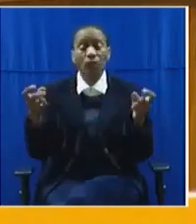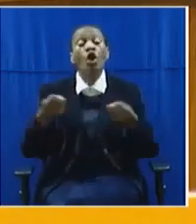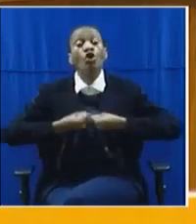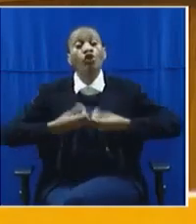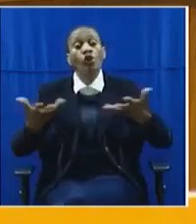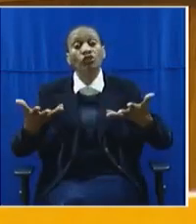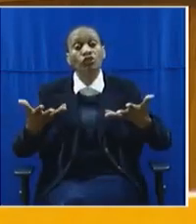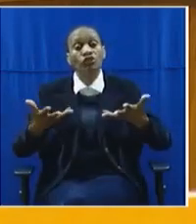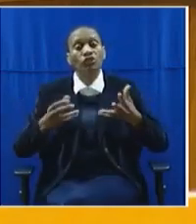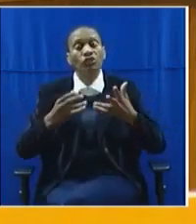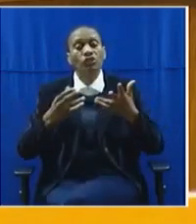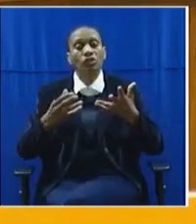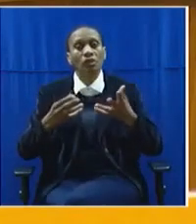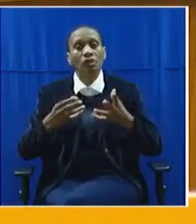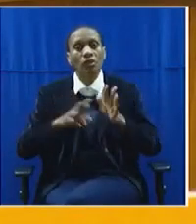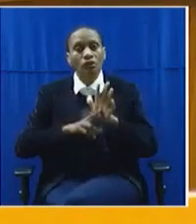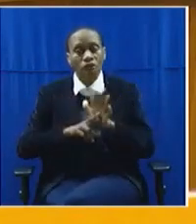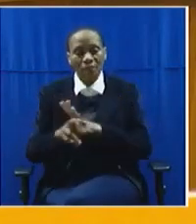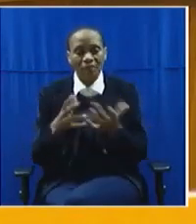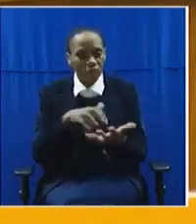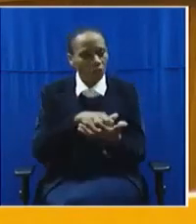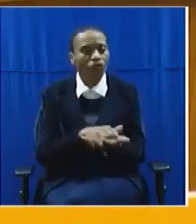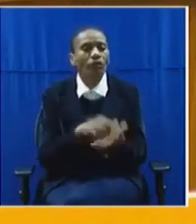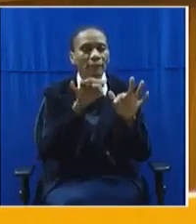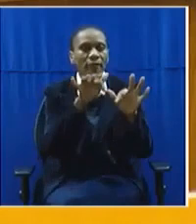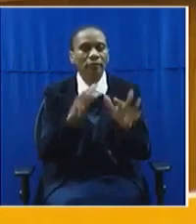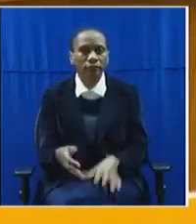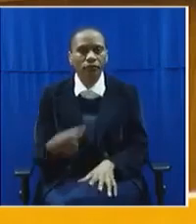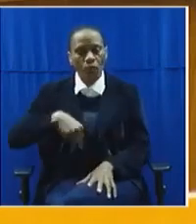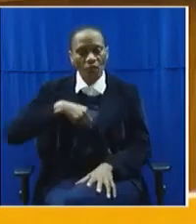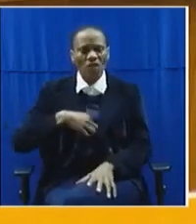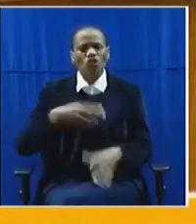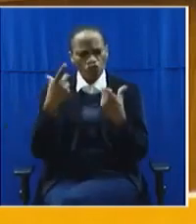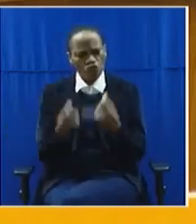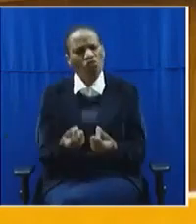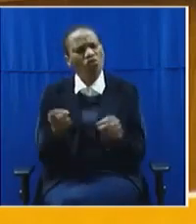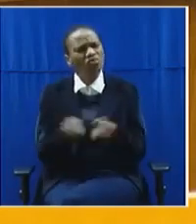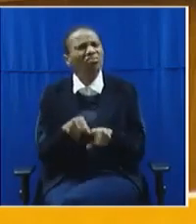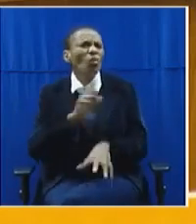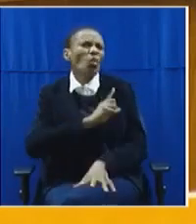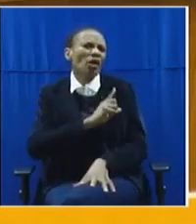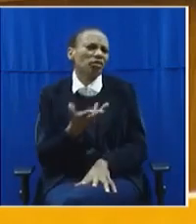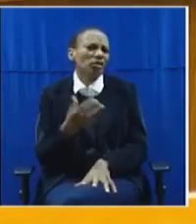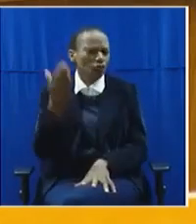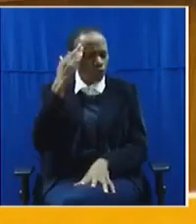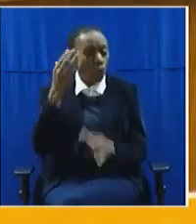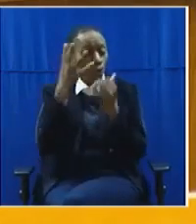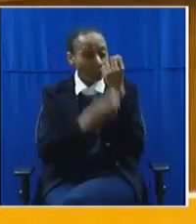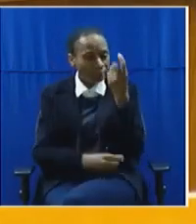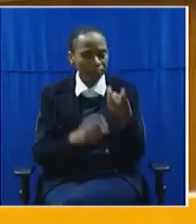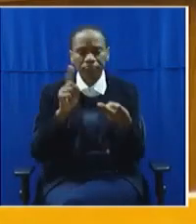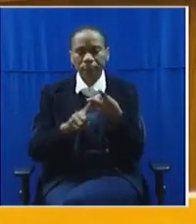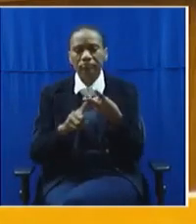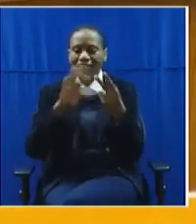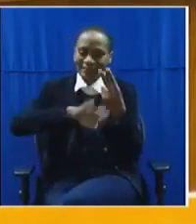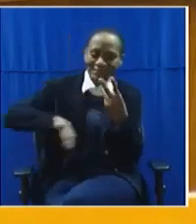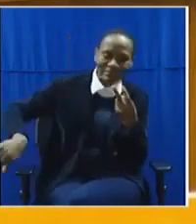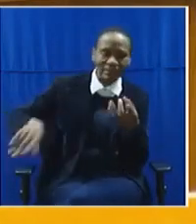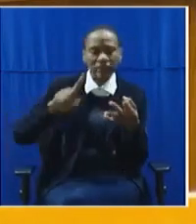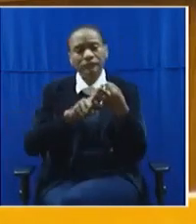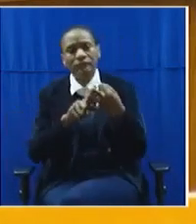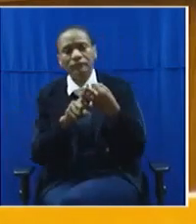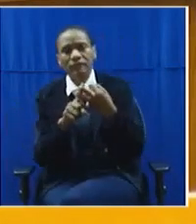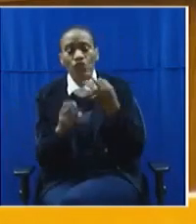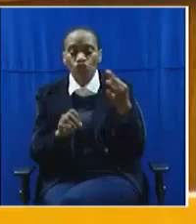in defense and on behalf of the most vulnerable. We did so because we know that the face of poverty, the face of exclusion, the face